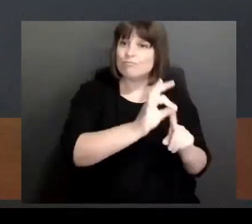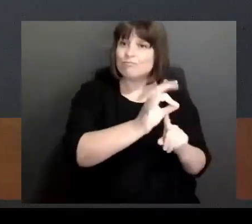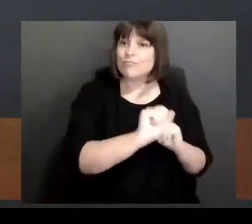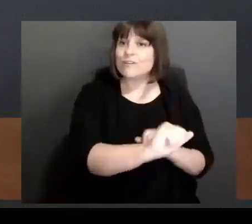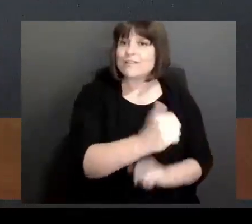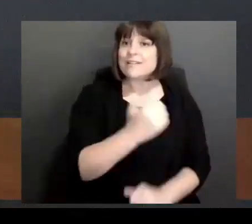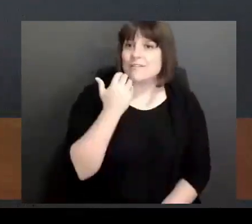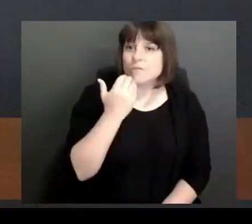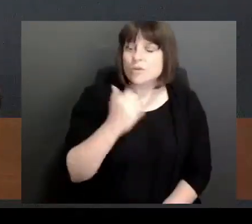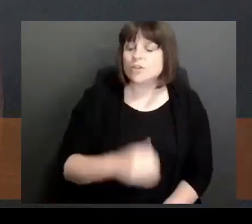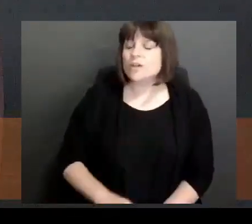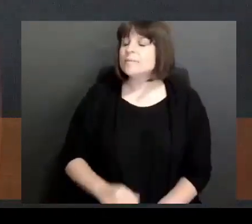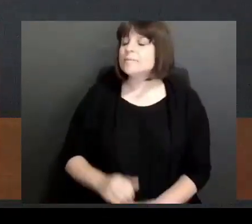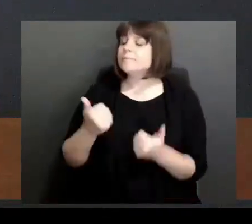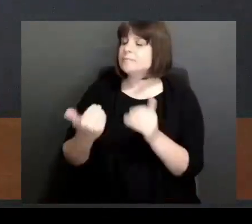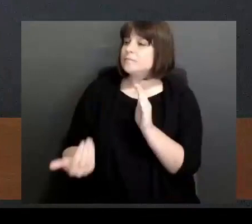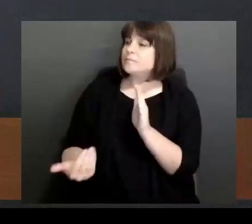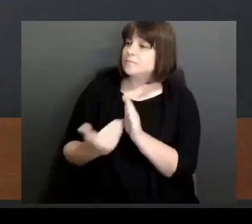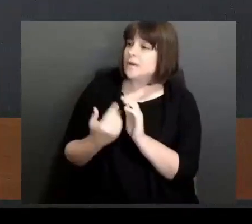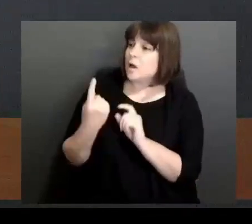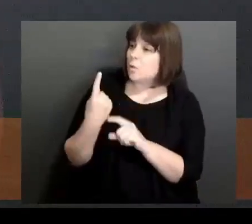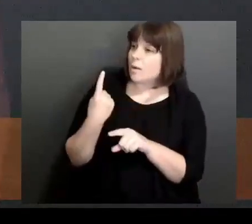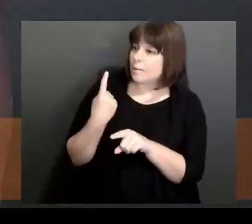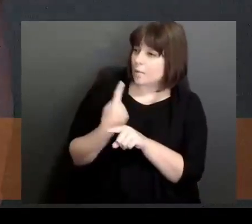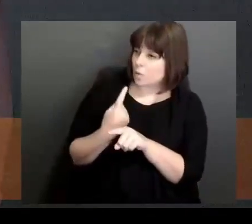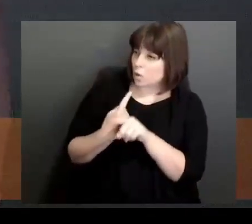well. You mentioned the word capability.